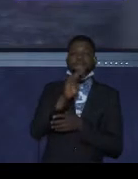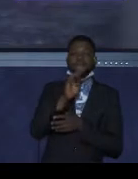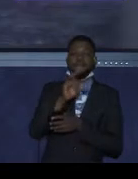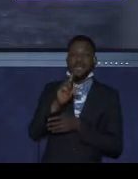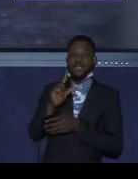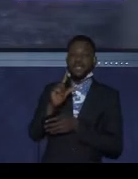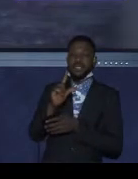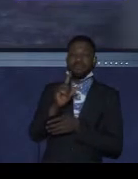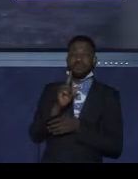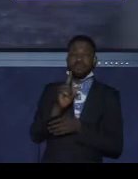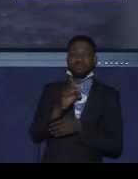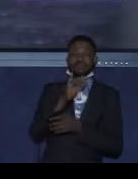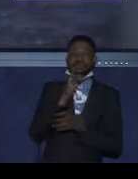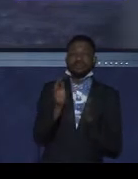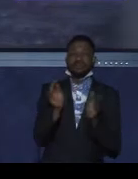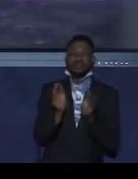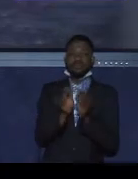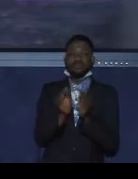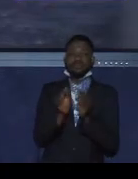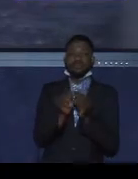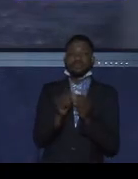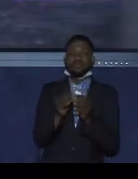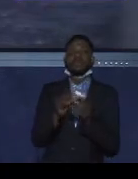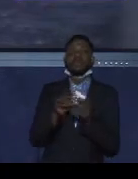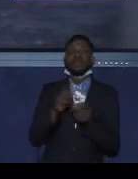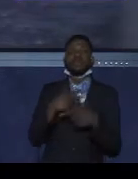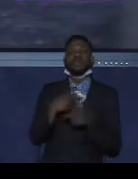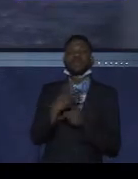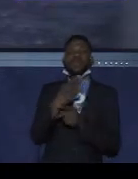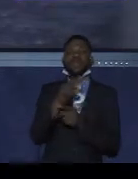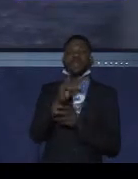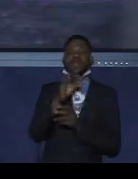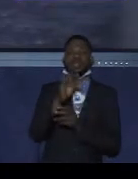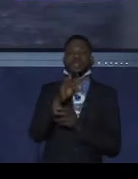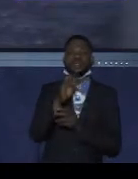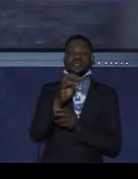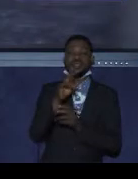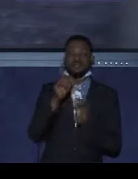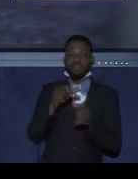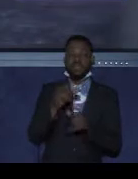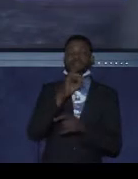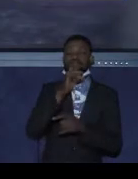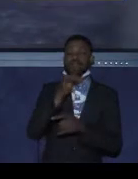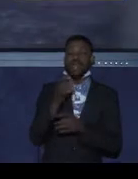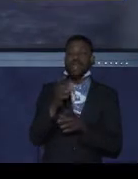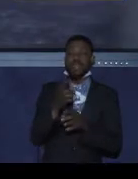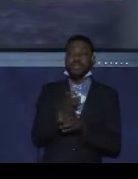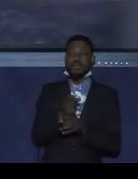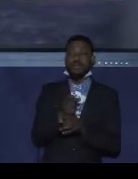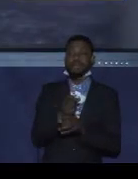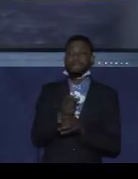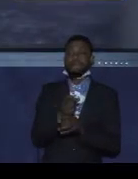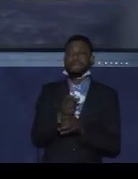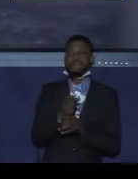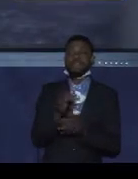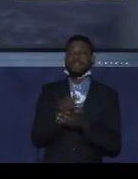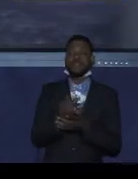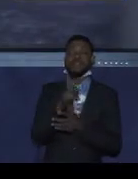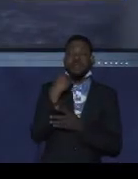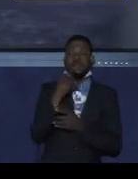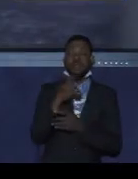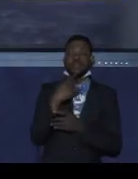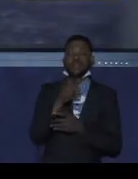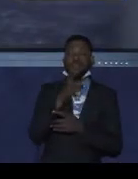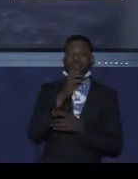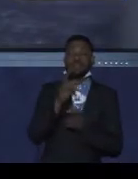Milliliters. So the milliliter is a smaller version of the liter, because obviously you cannot take what do you call it,